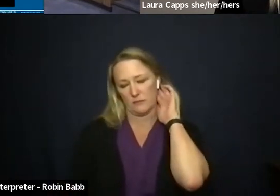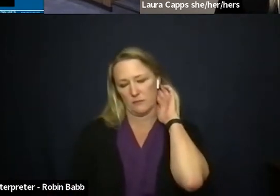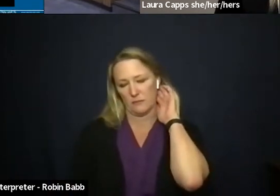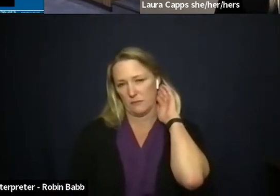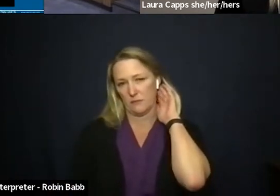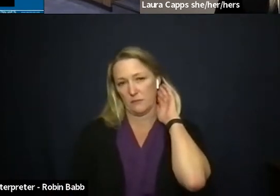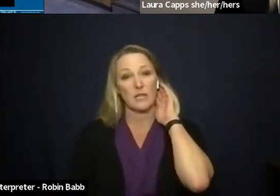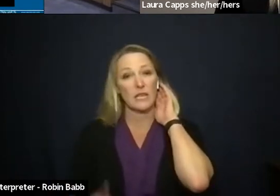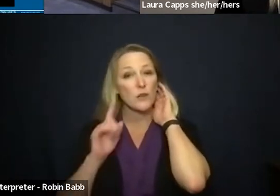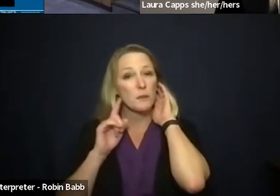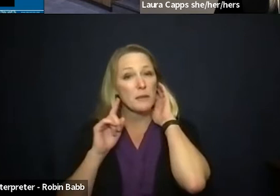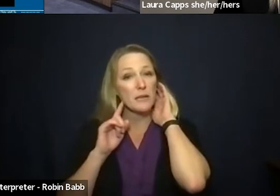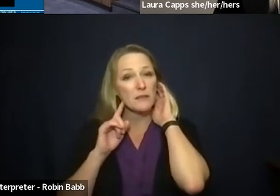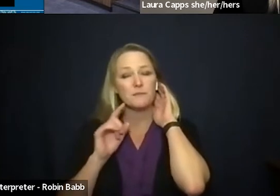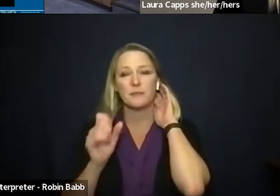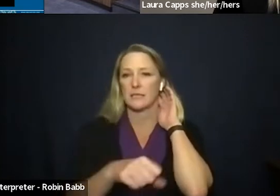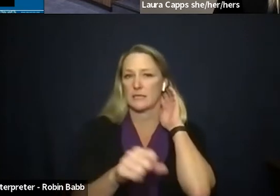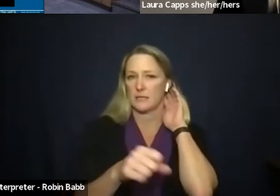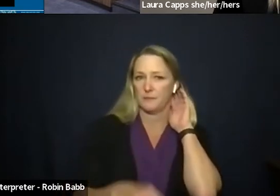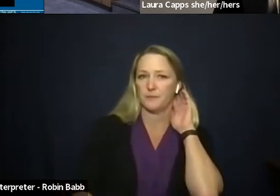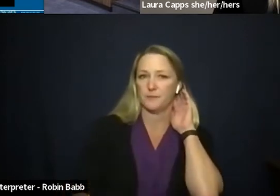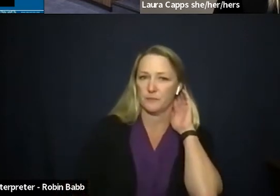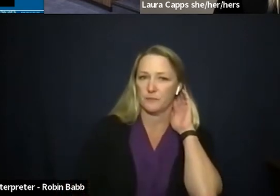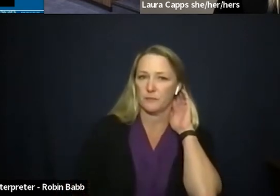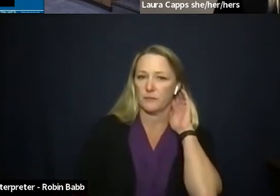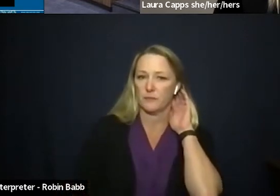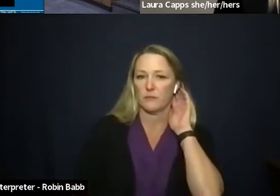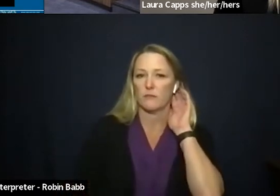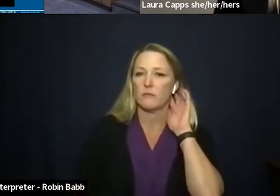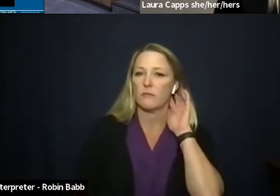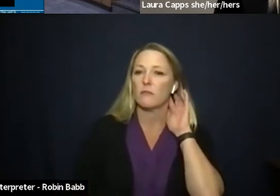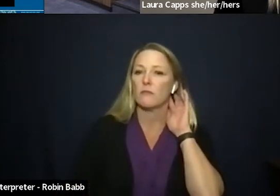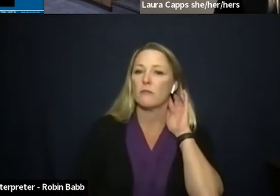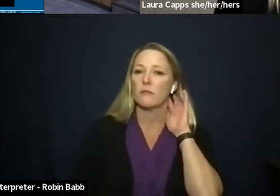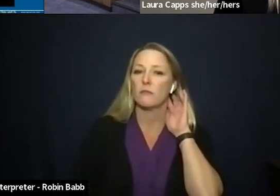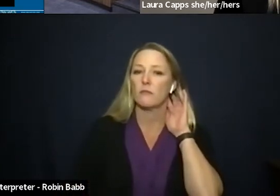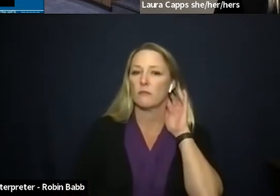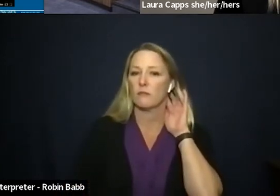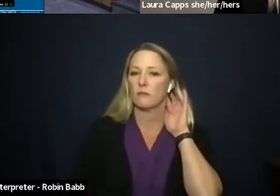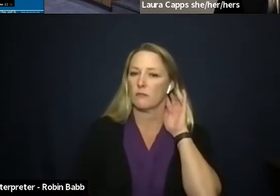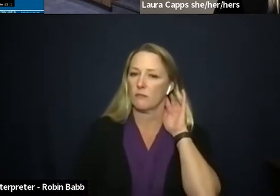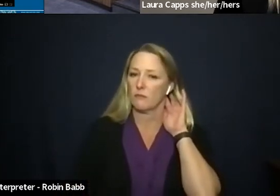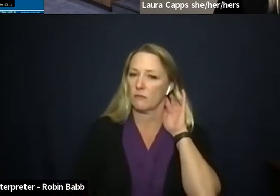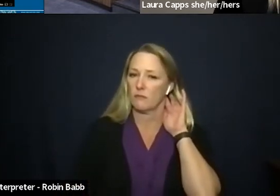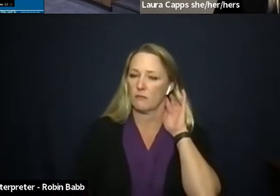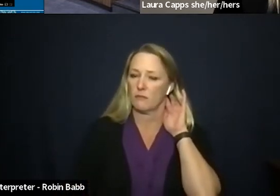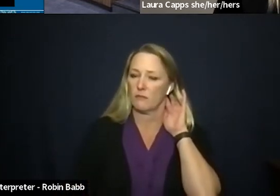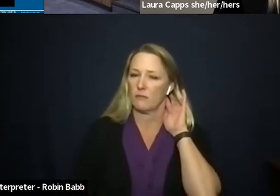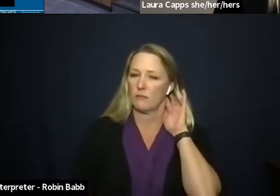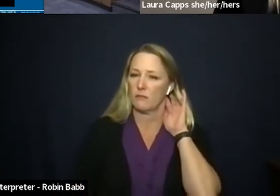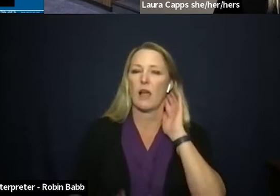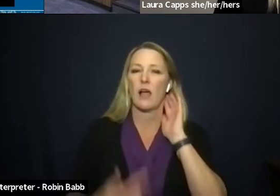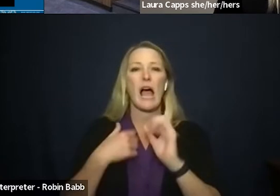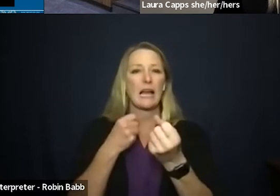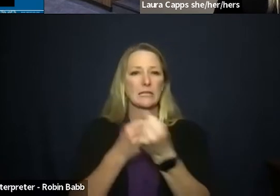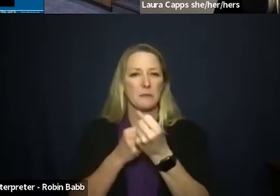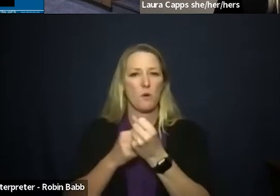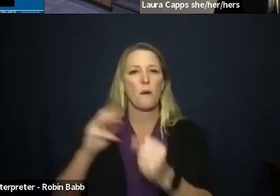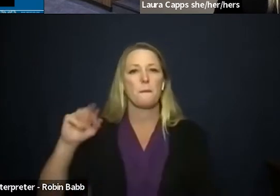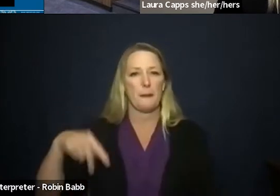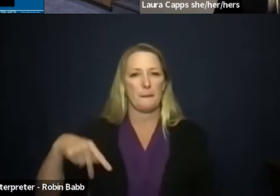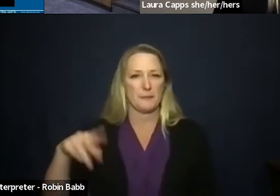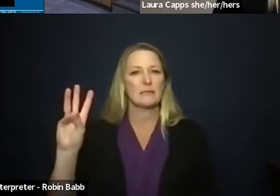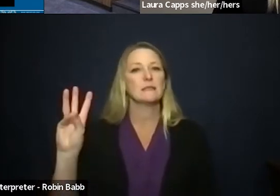can you hear me yes um i um am in support of map six